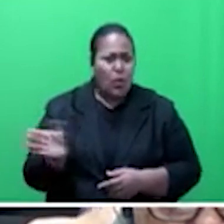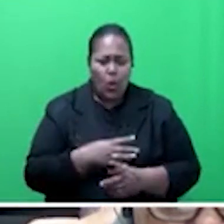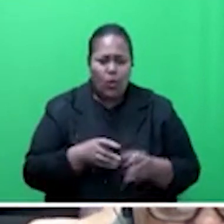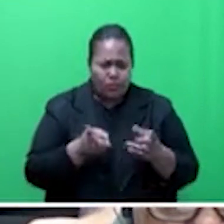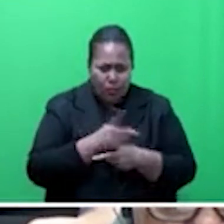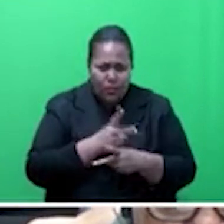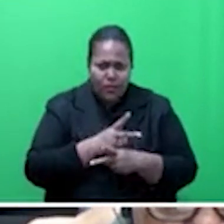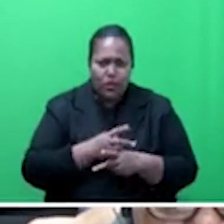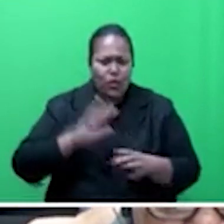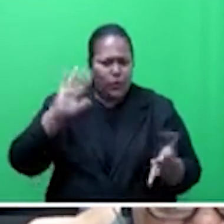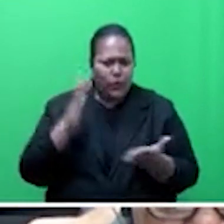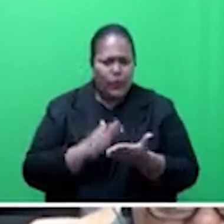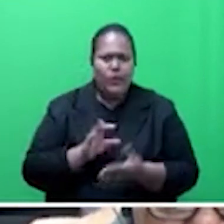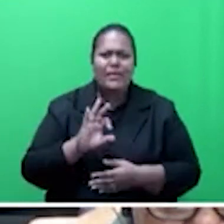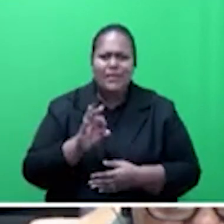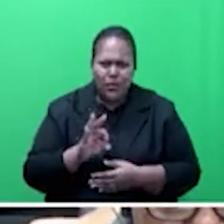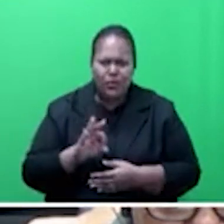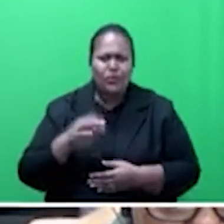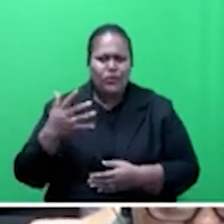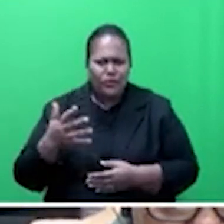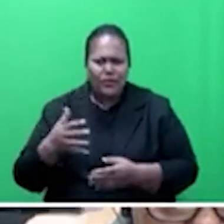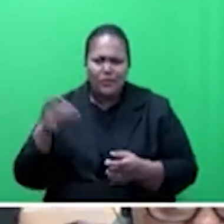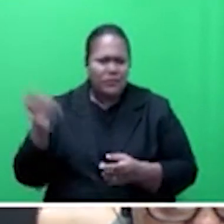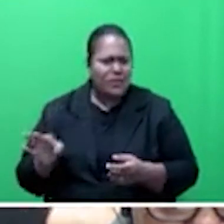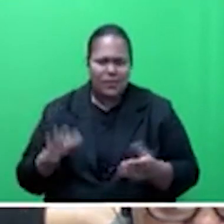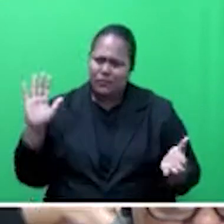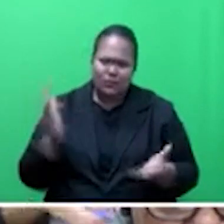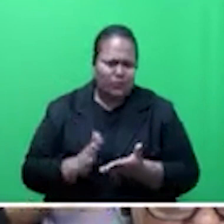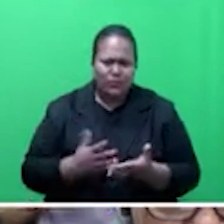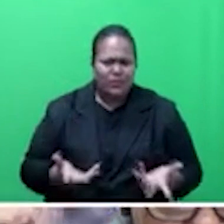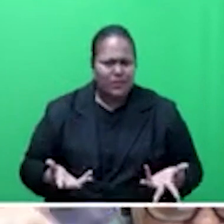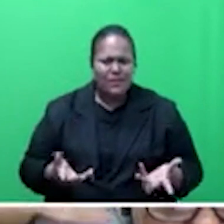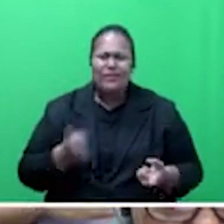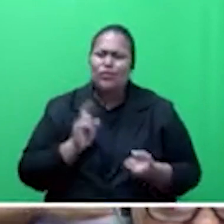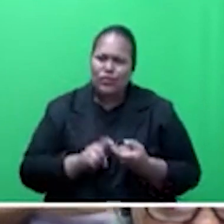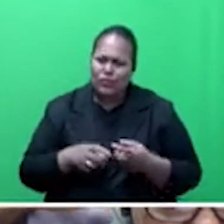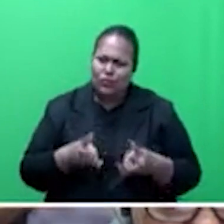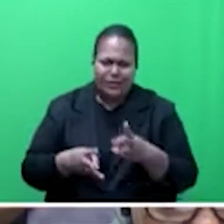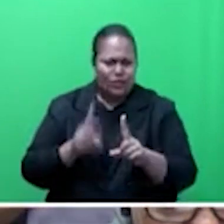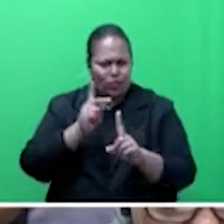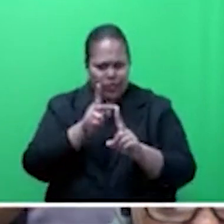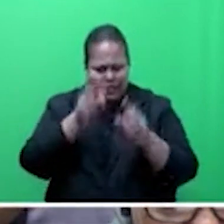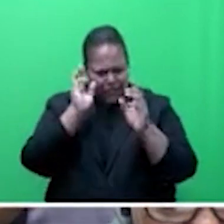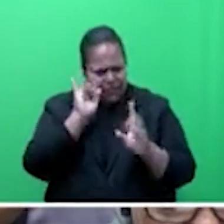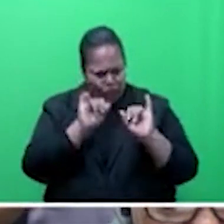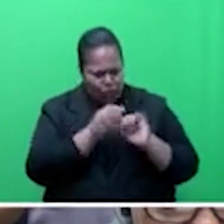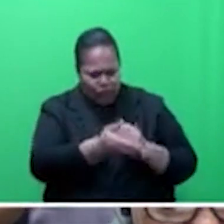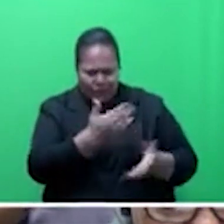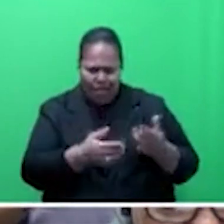go to 15%. It's so pathetically cheap political grandstanding going on here on two